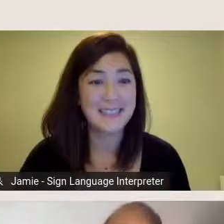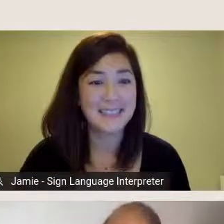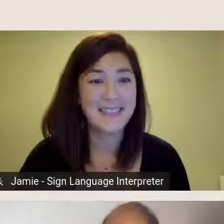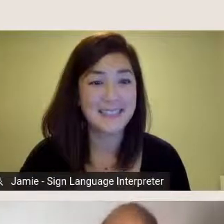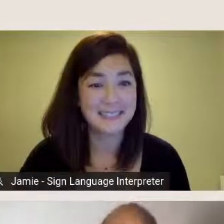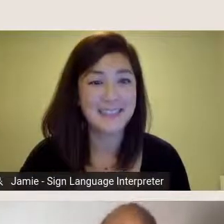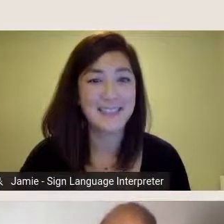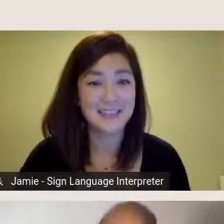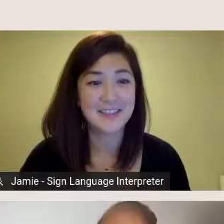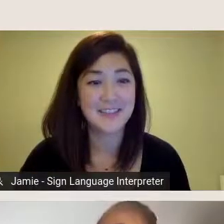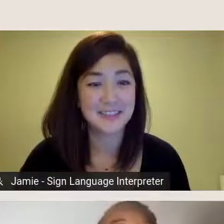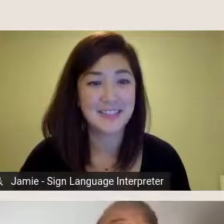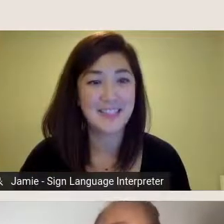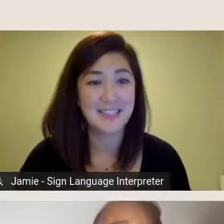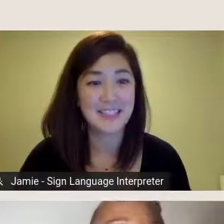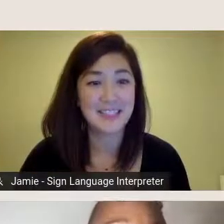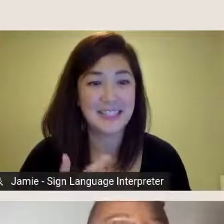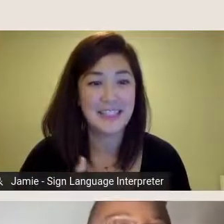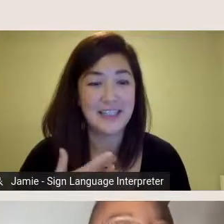feeling the,